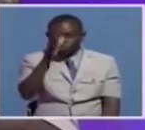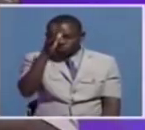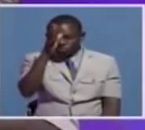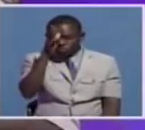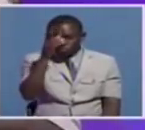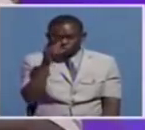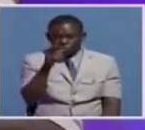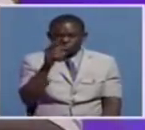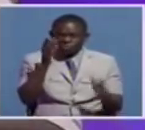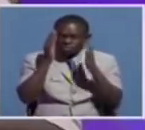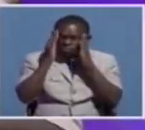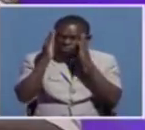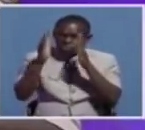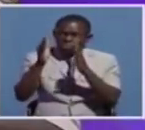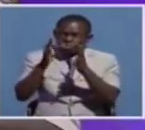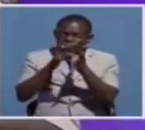us to Jesus Christ.